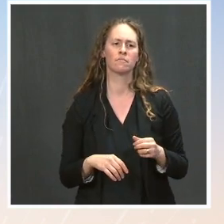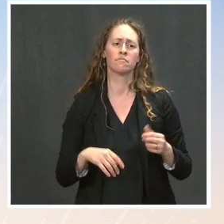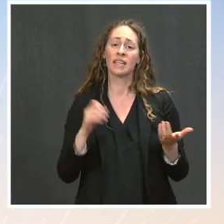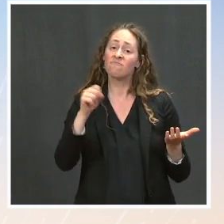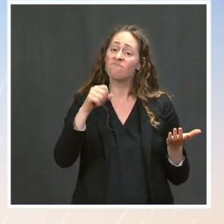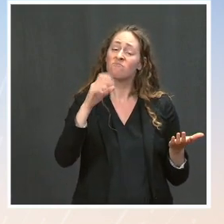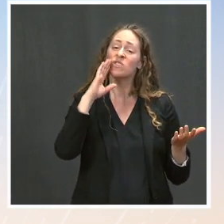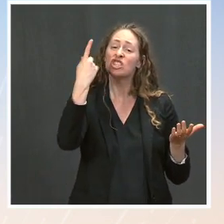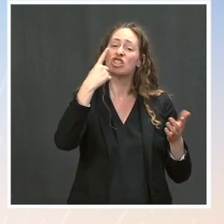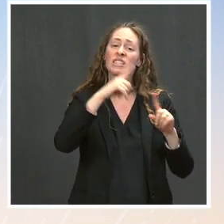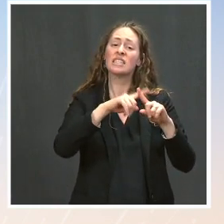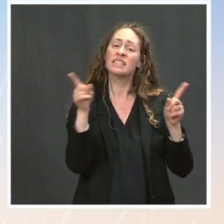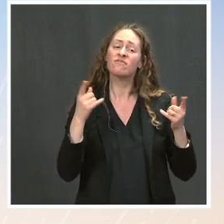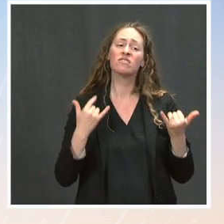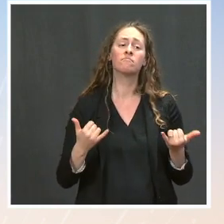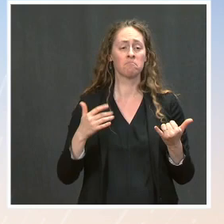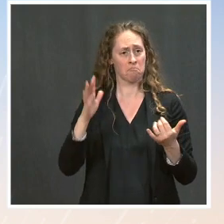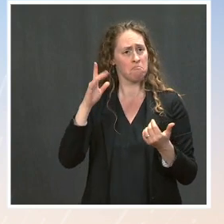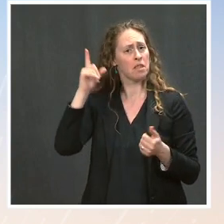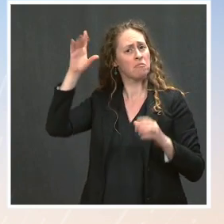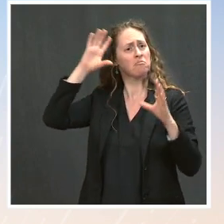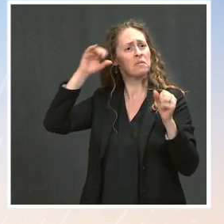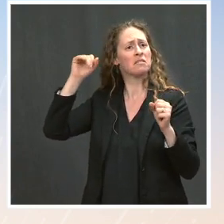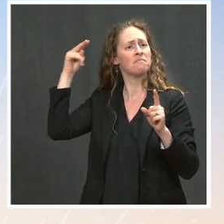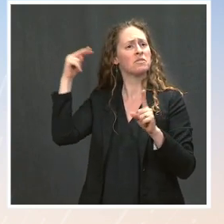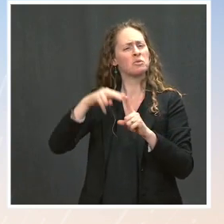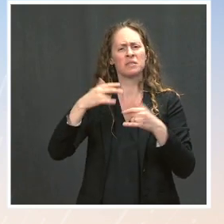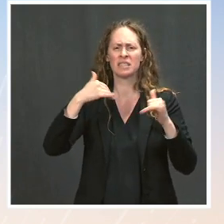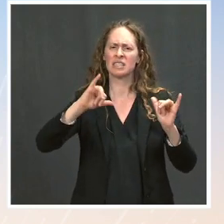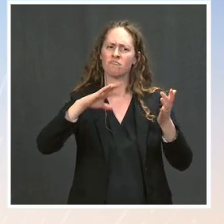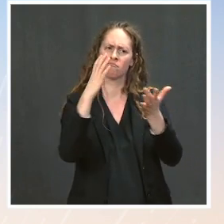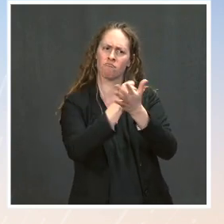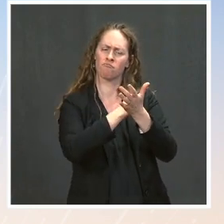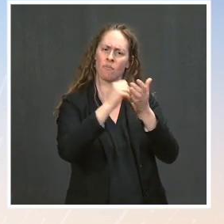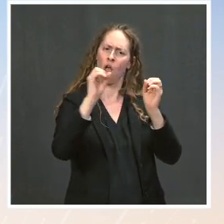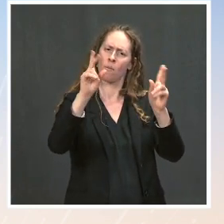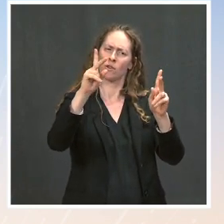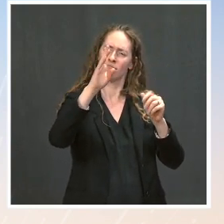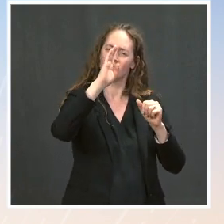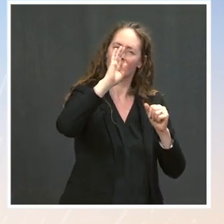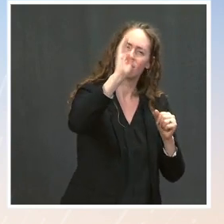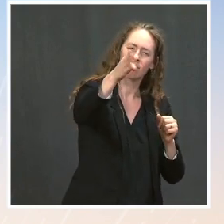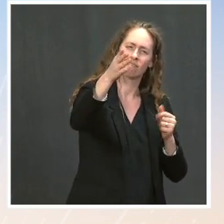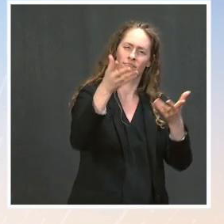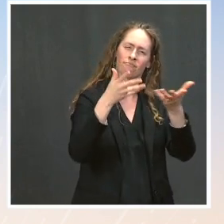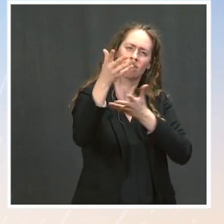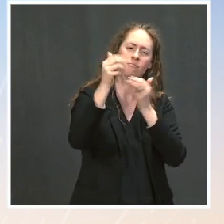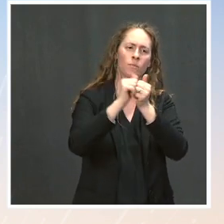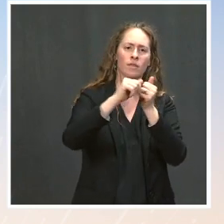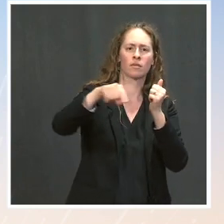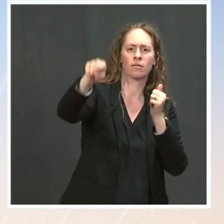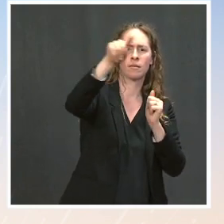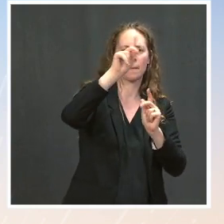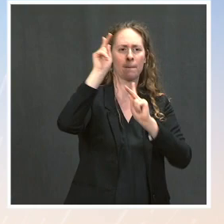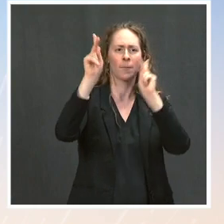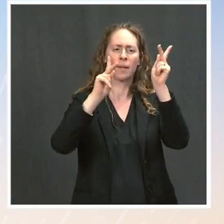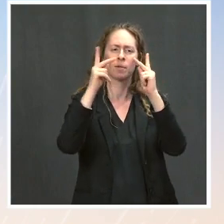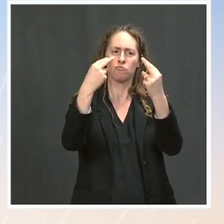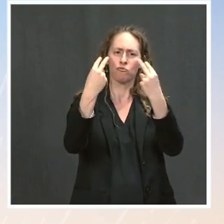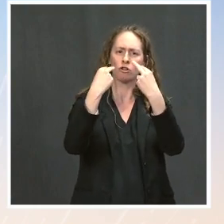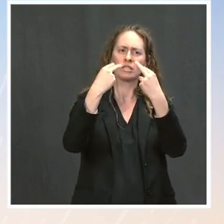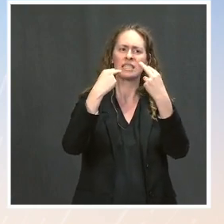from his vantage point, it still is an opportunity to speak directly to the American people about the progress that's been made, the work that's still